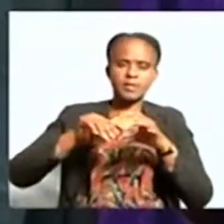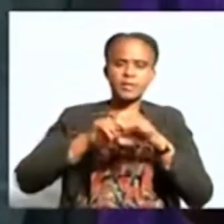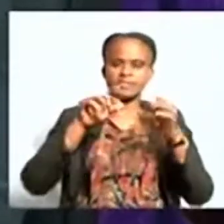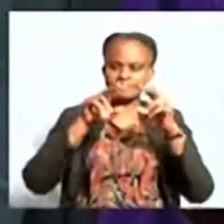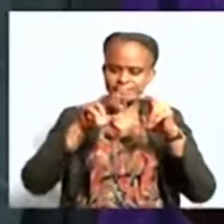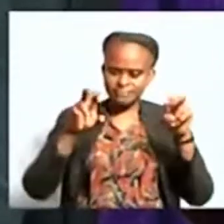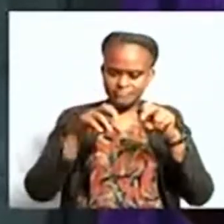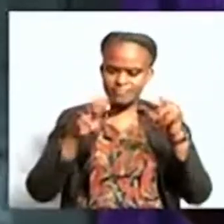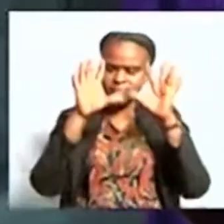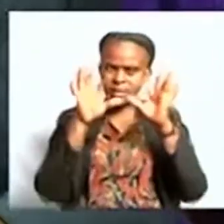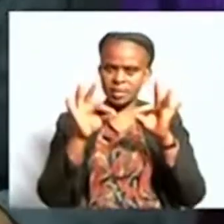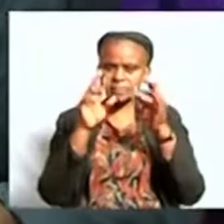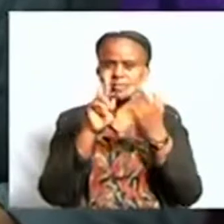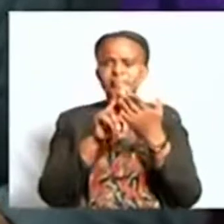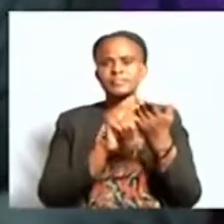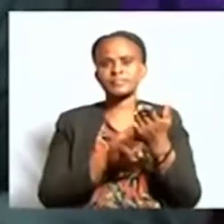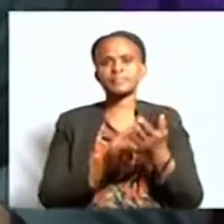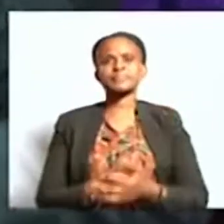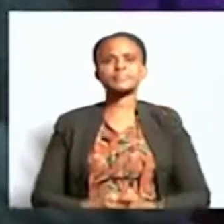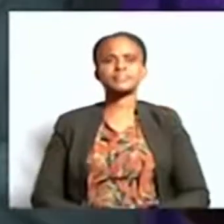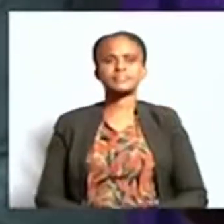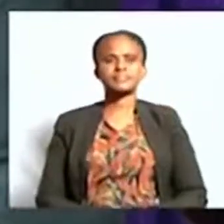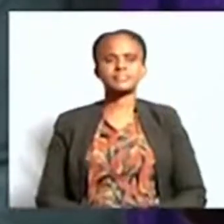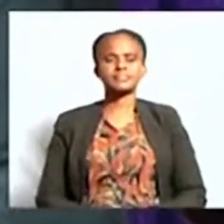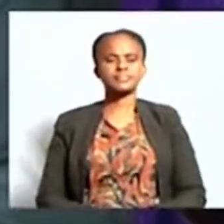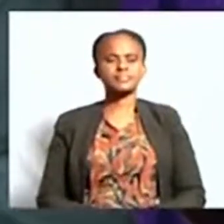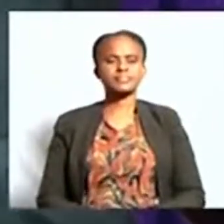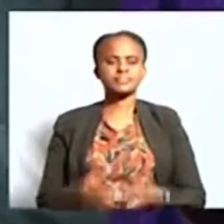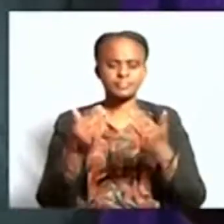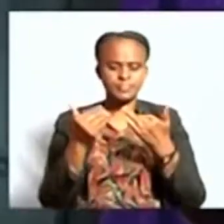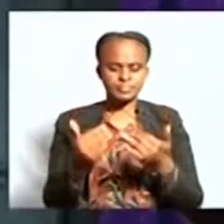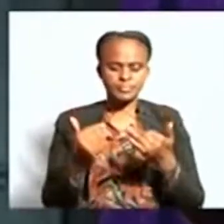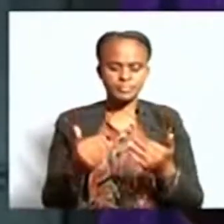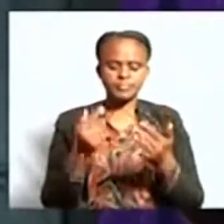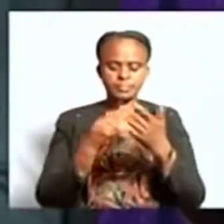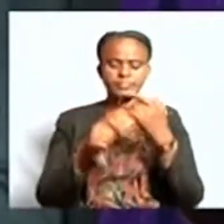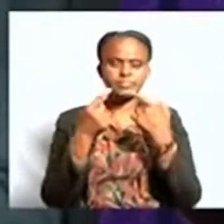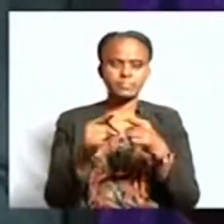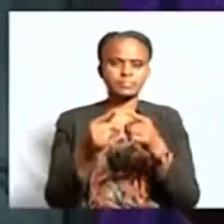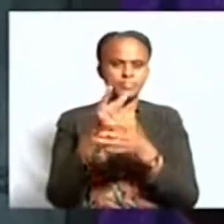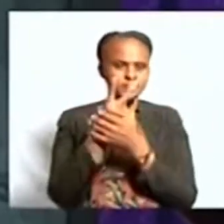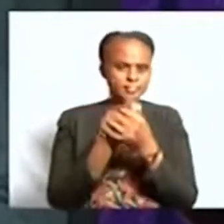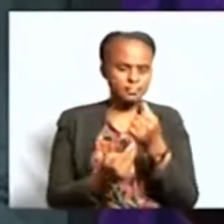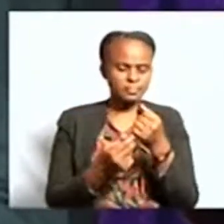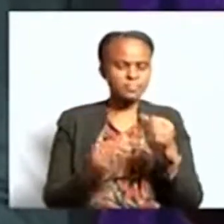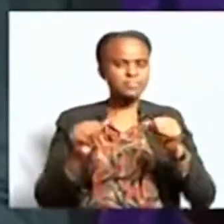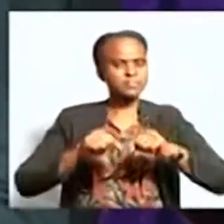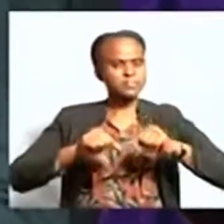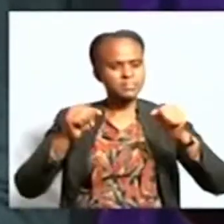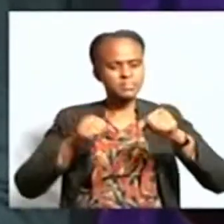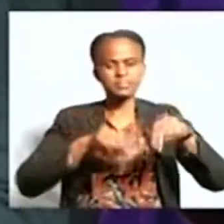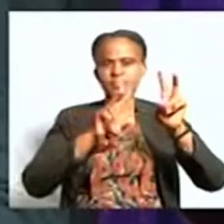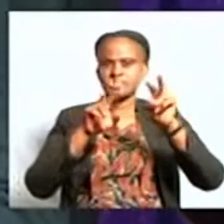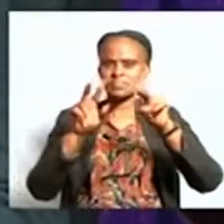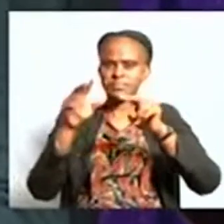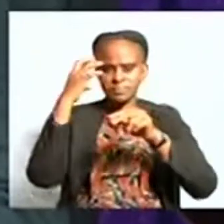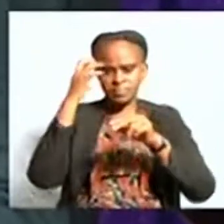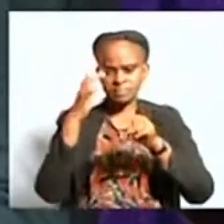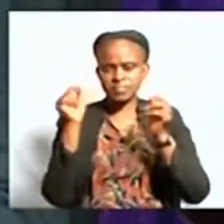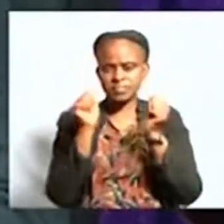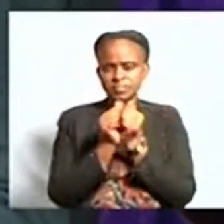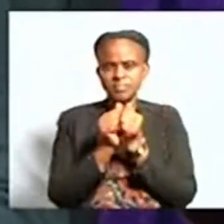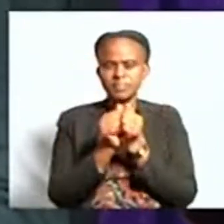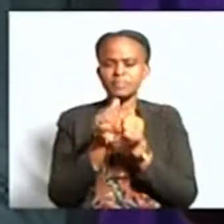the accounting records. The current status: both supervising officer and the